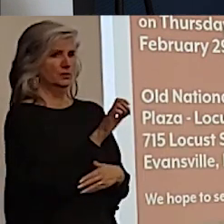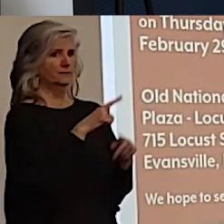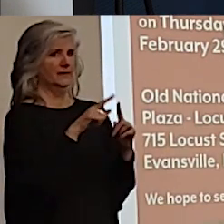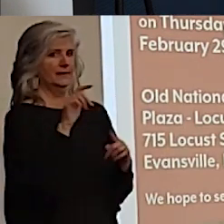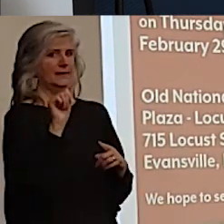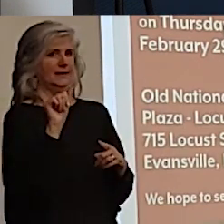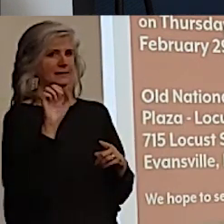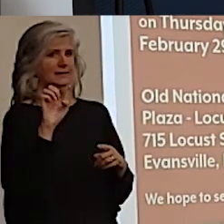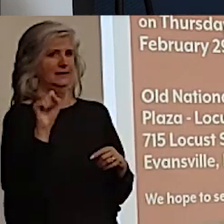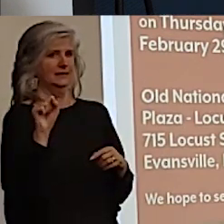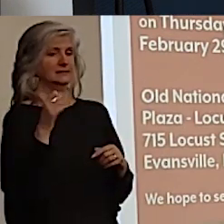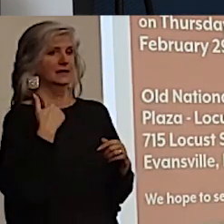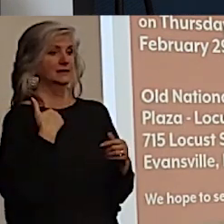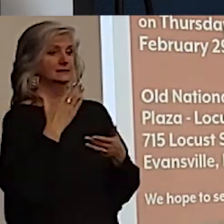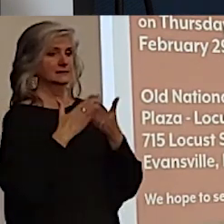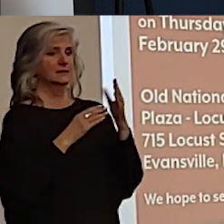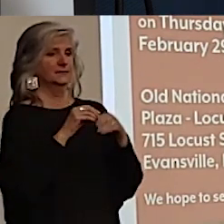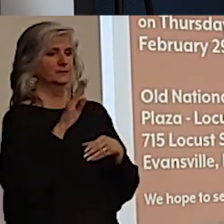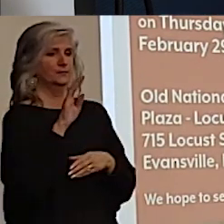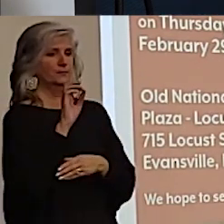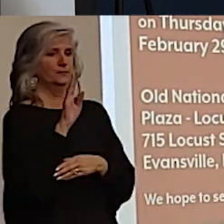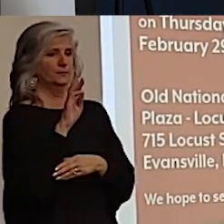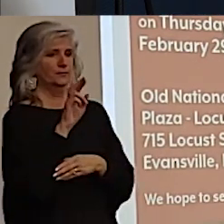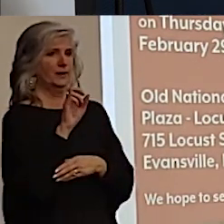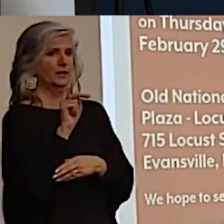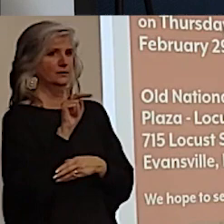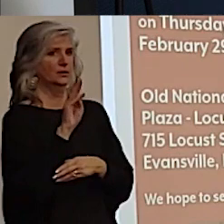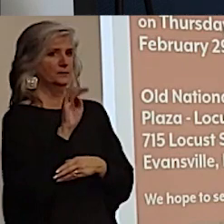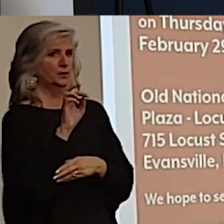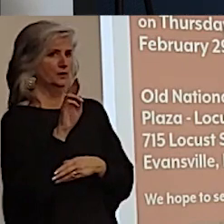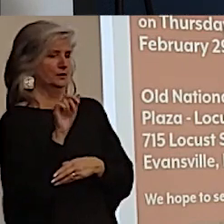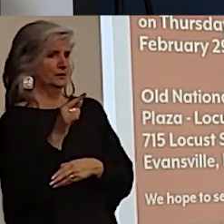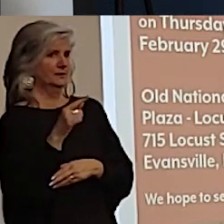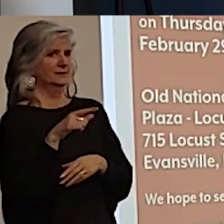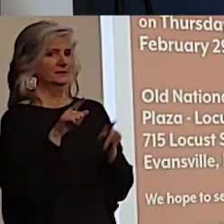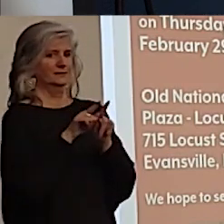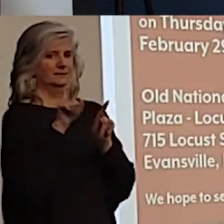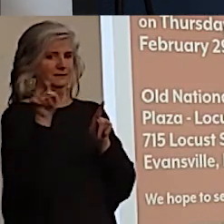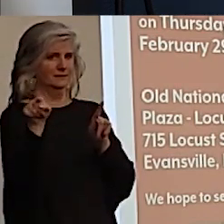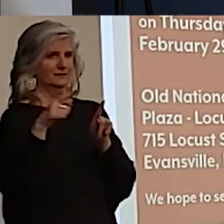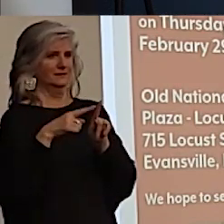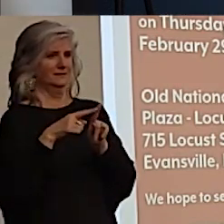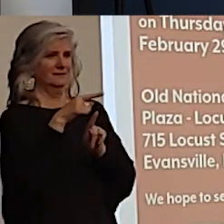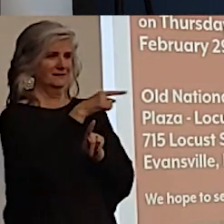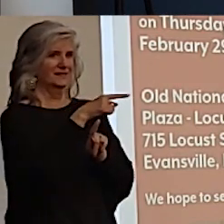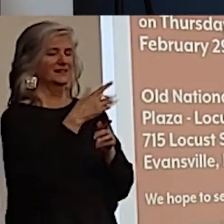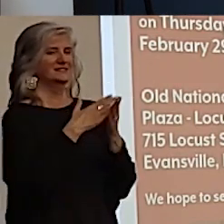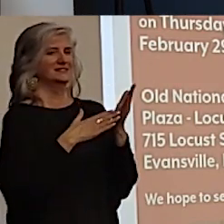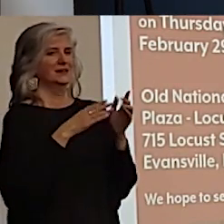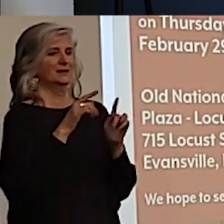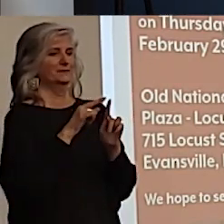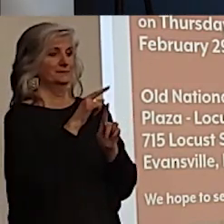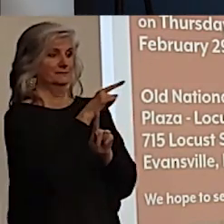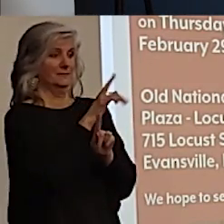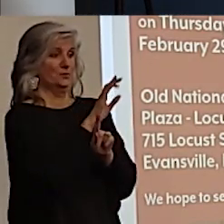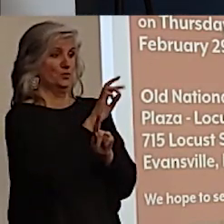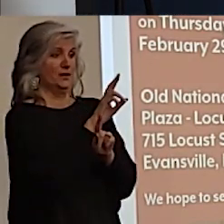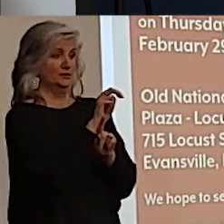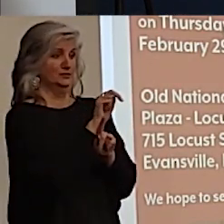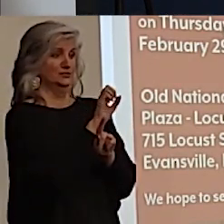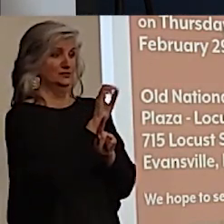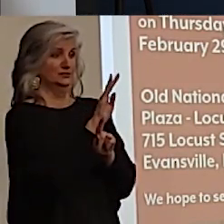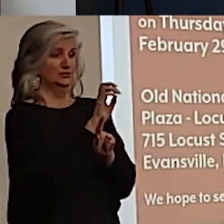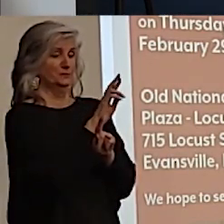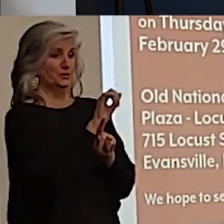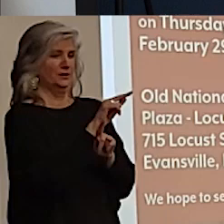AES has some customers in Brownsburg that creep over across Raceway Road, and then some with Brownsburg addresses have